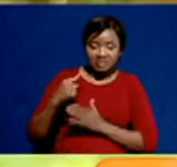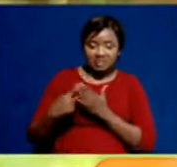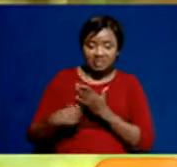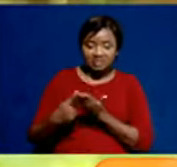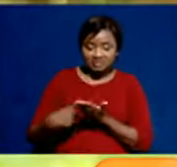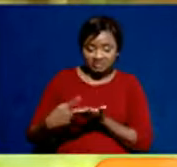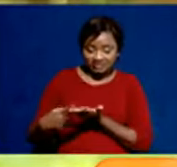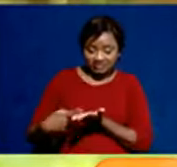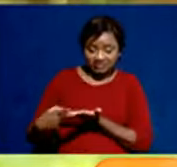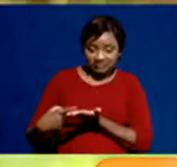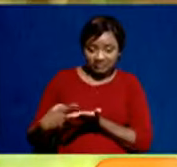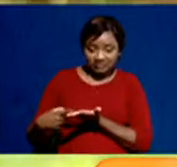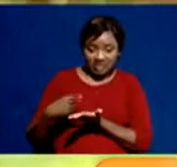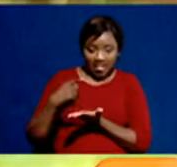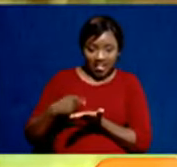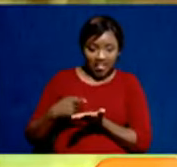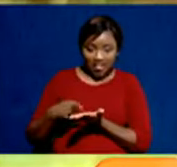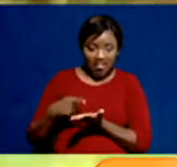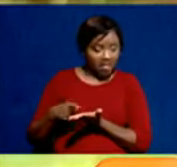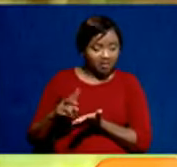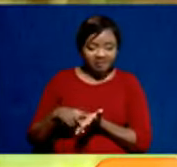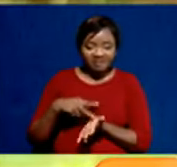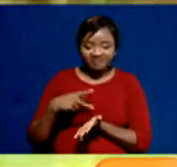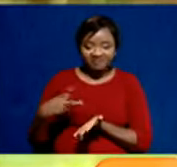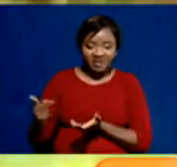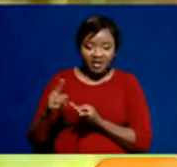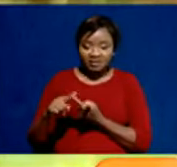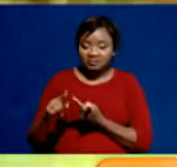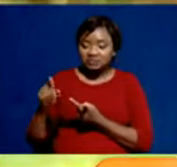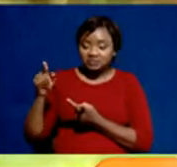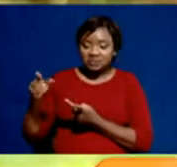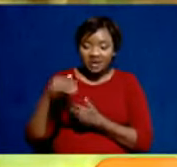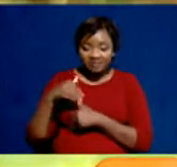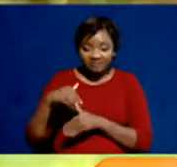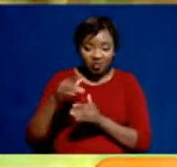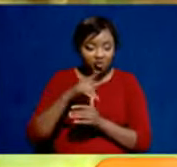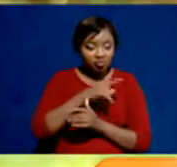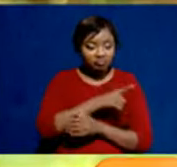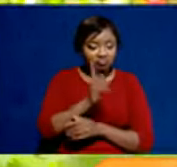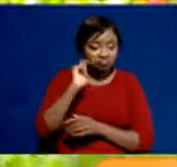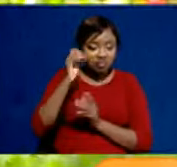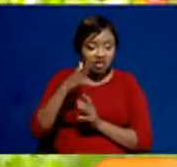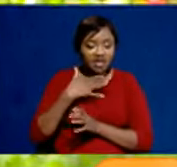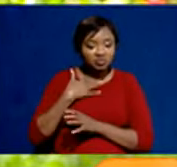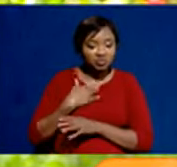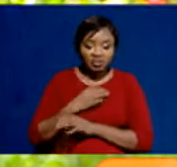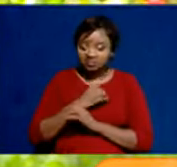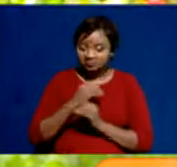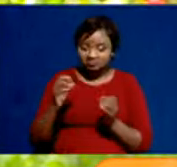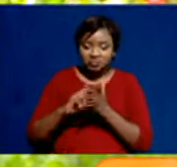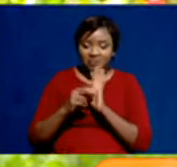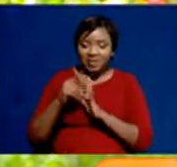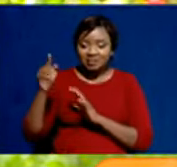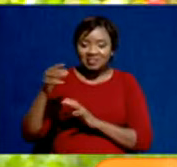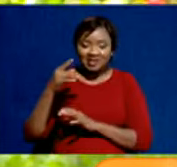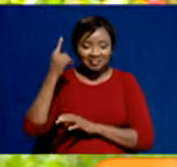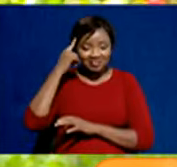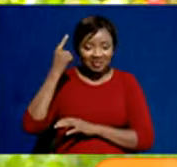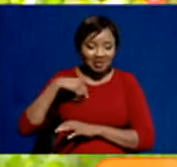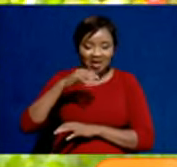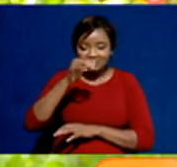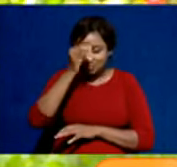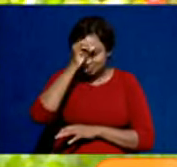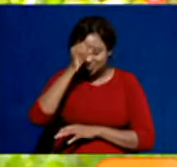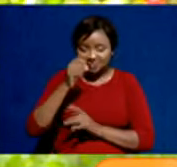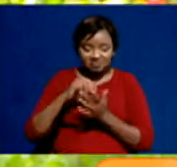the failure to adhere to what people wanted, the blame squarely rests on Kenya Kwanza. So they took us for a ride, which is the